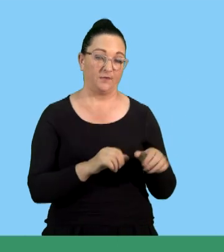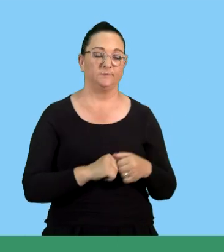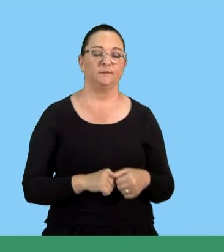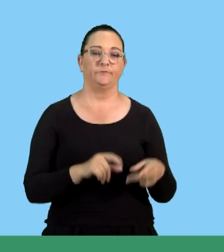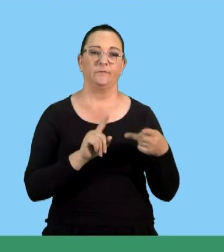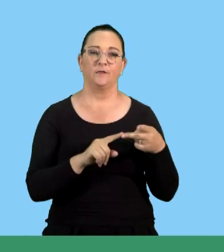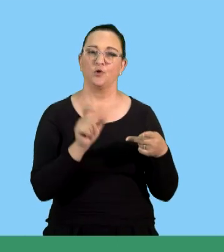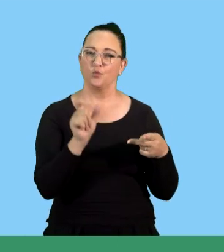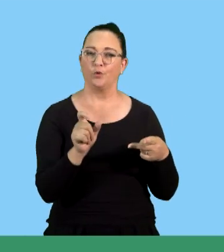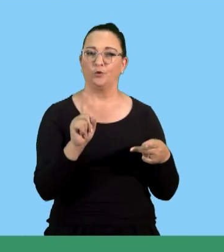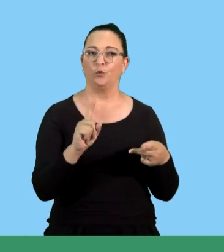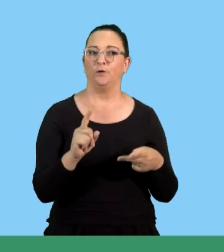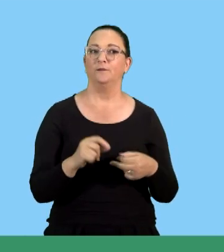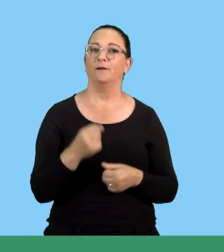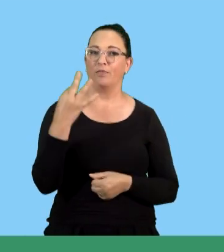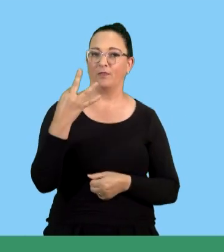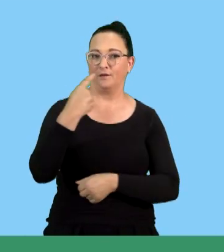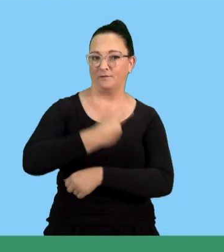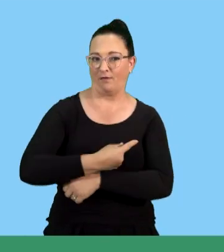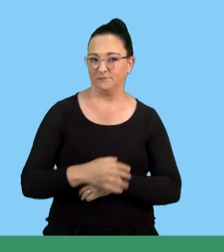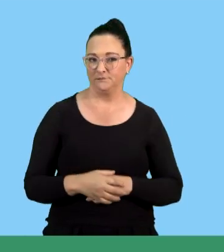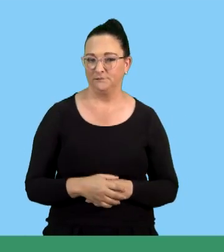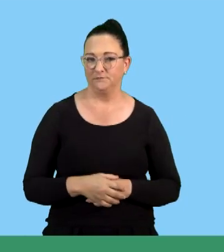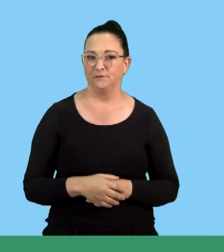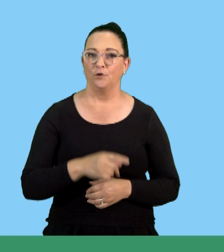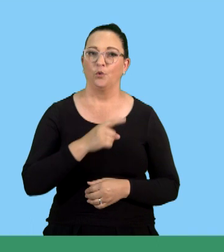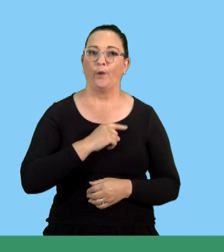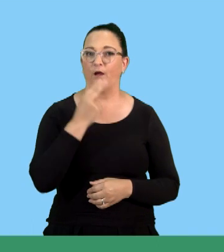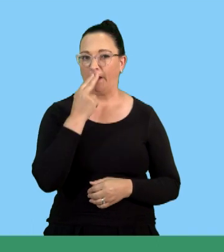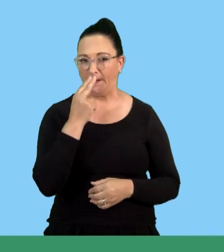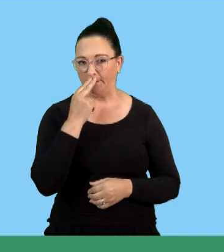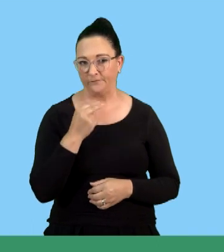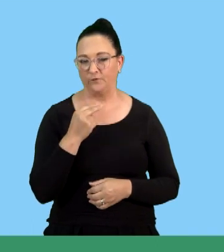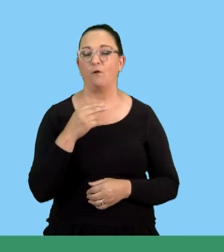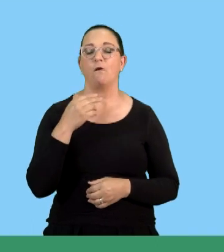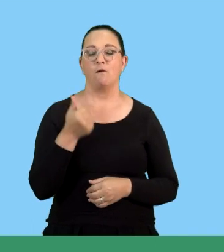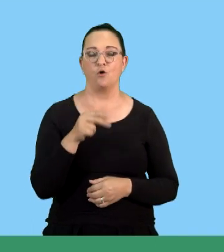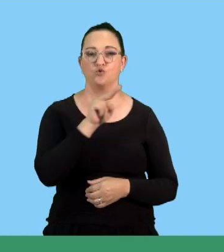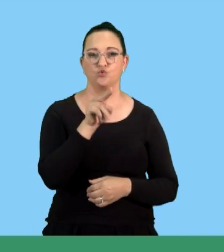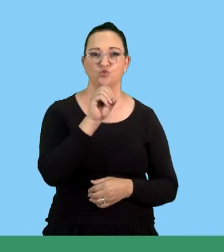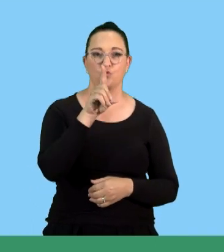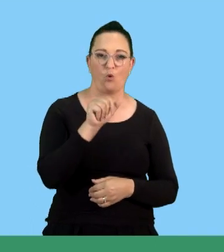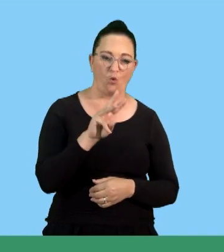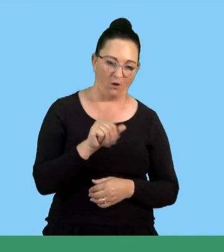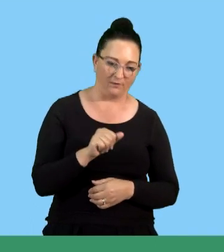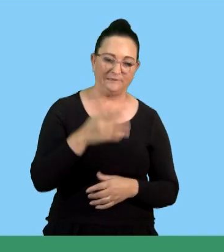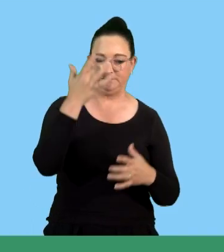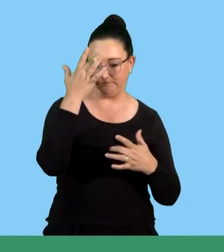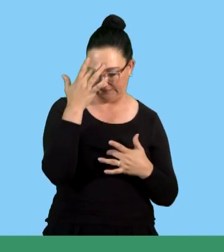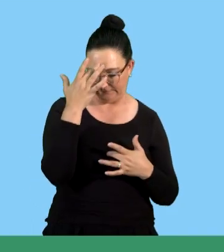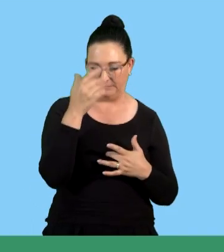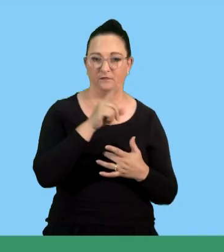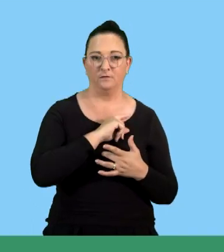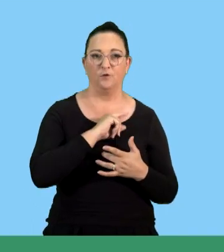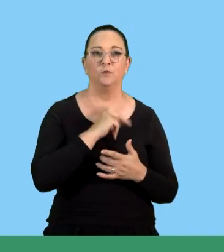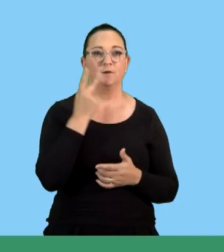certificate. The second one, took 3 days off to recover from flu. Now we understand that it means Zodwa was sick. So what is that?